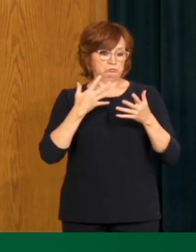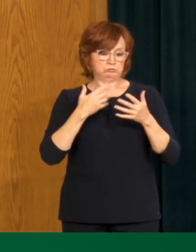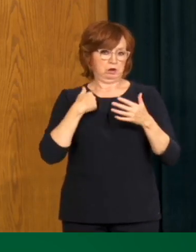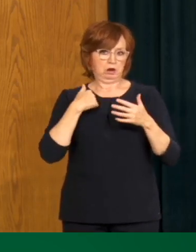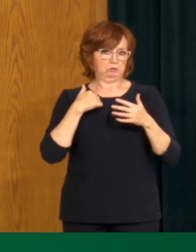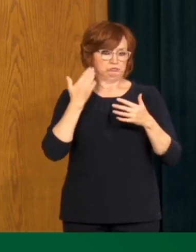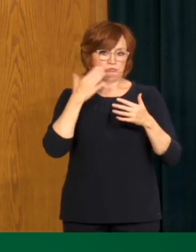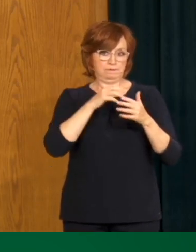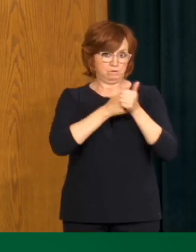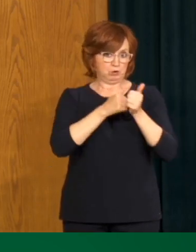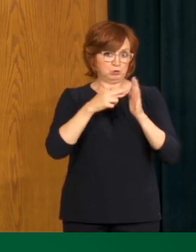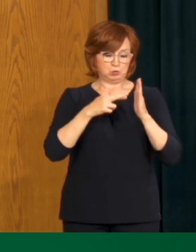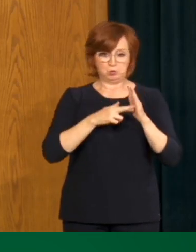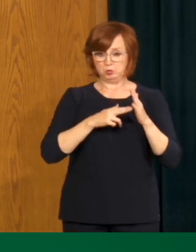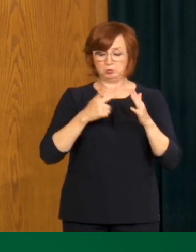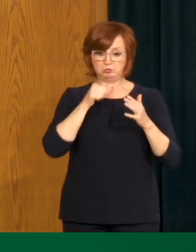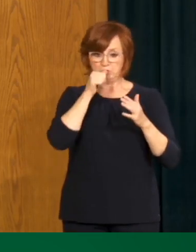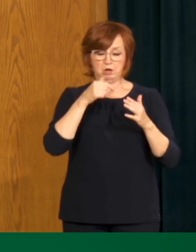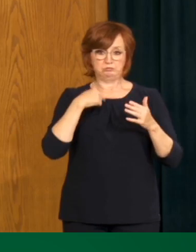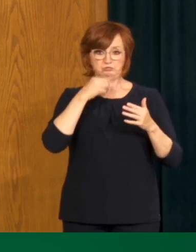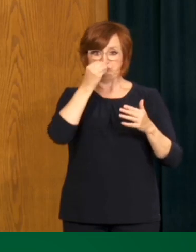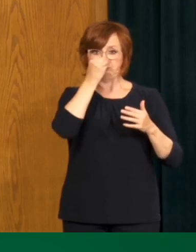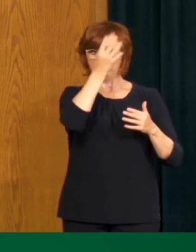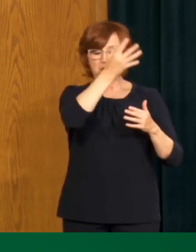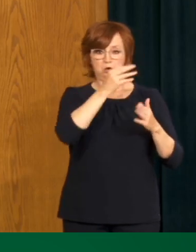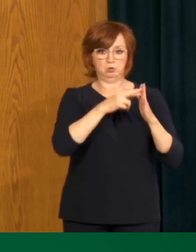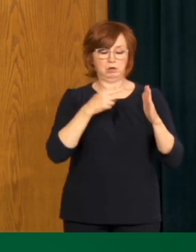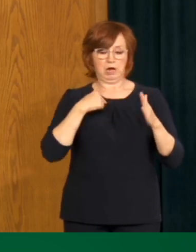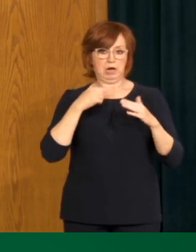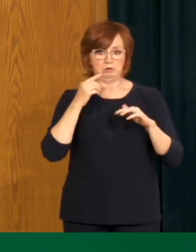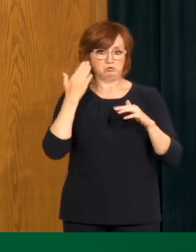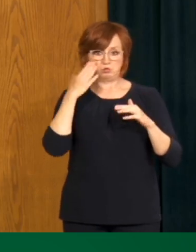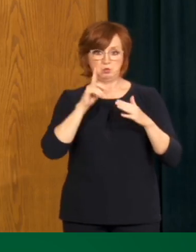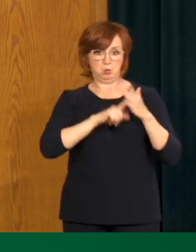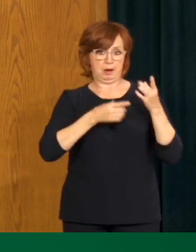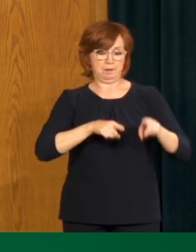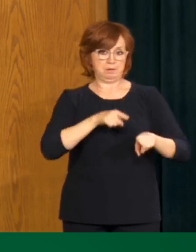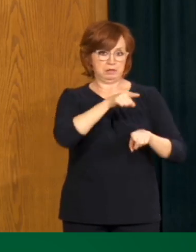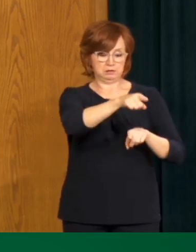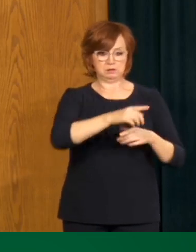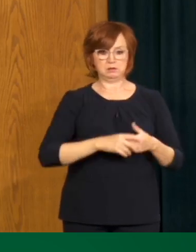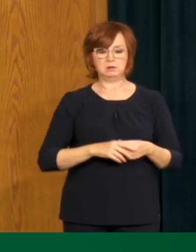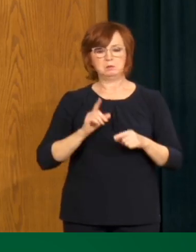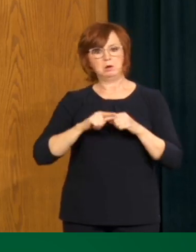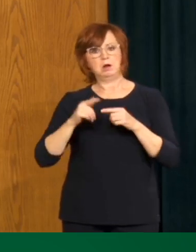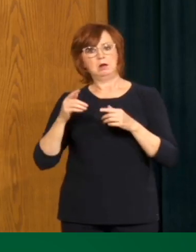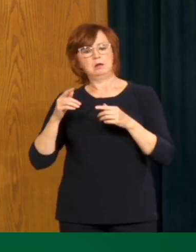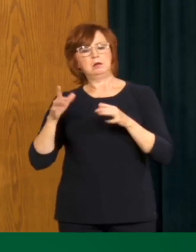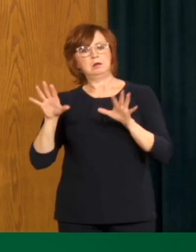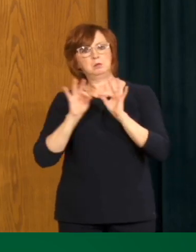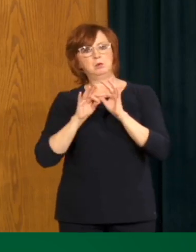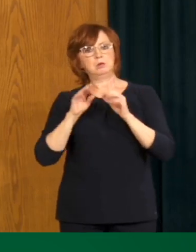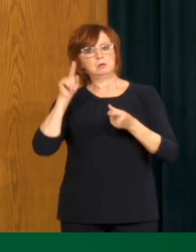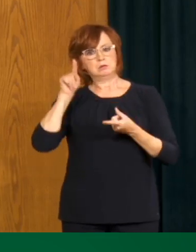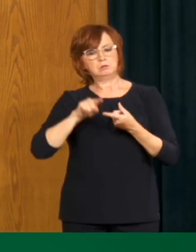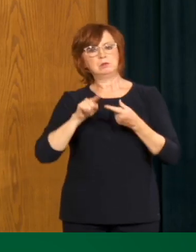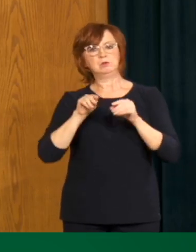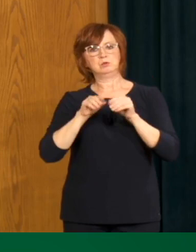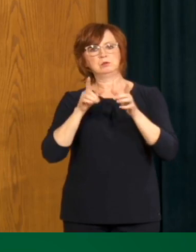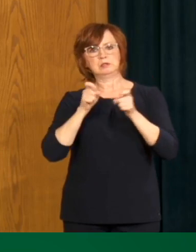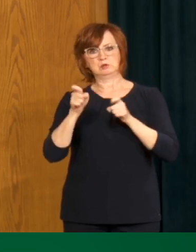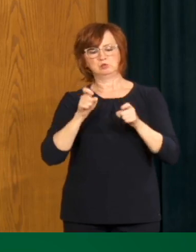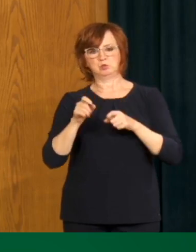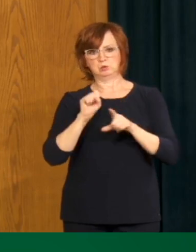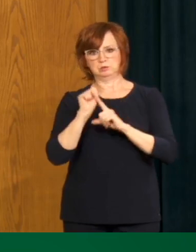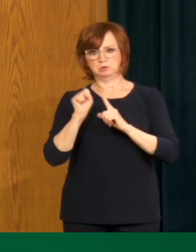contact tracing of this particular event, and we hope to have it under control very quickly. Anything to add, Doctor? I would